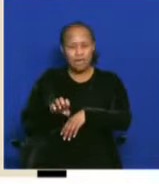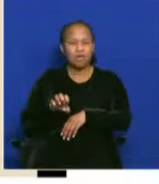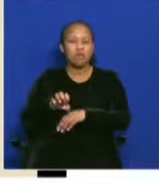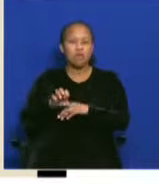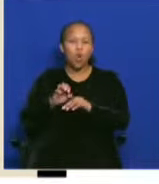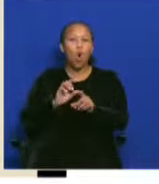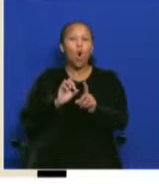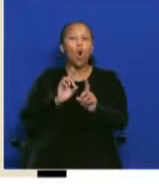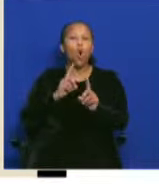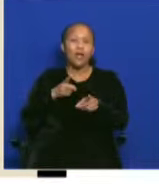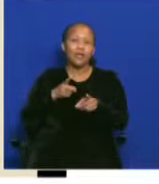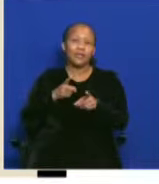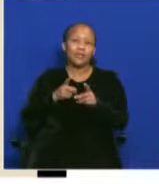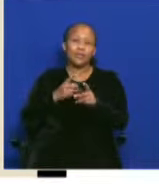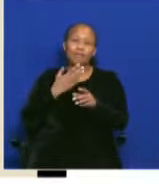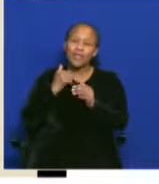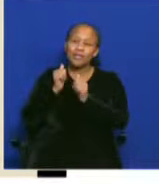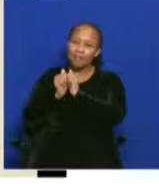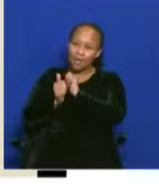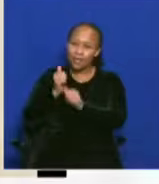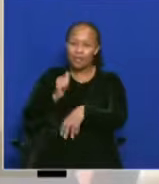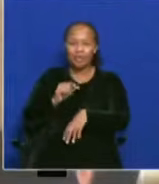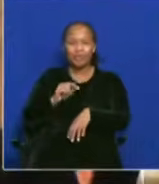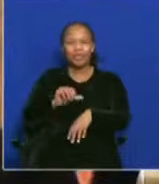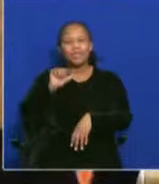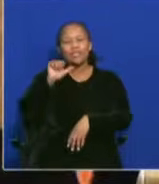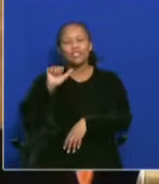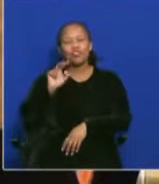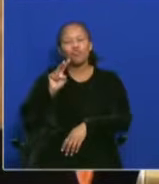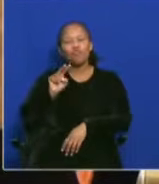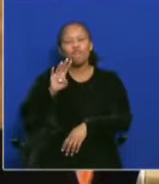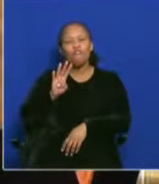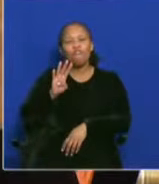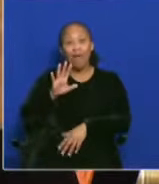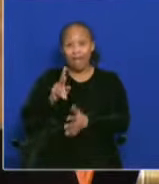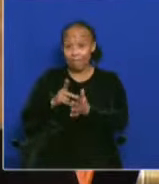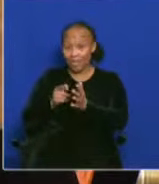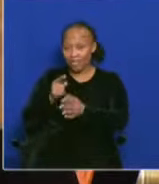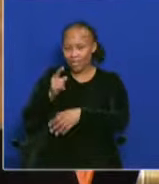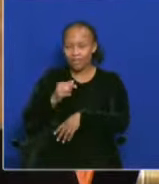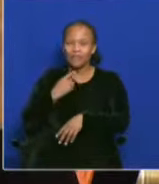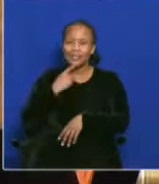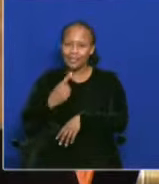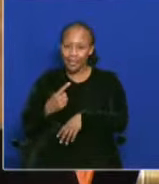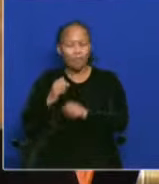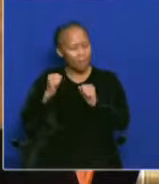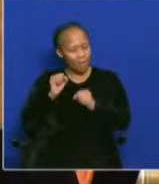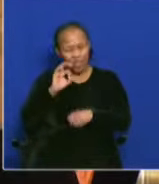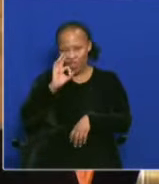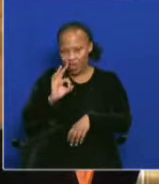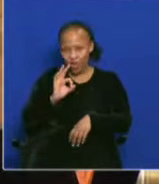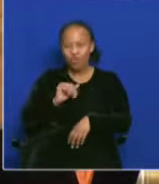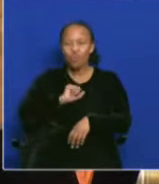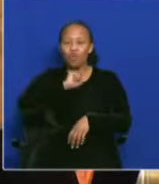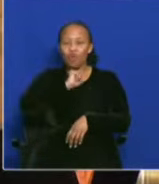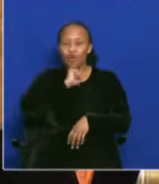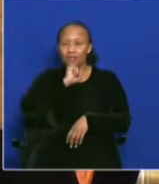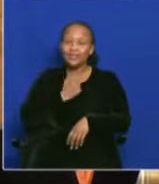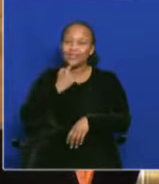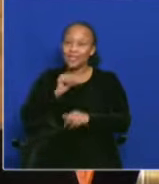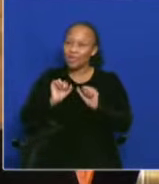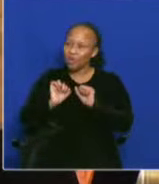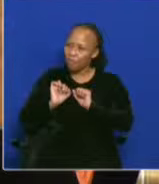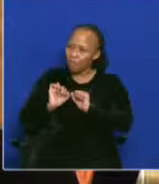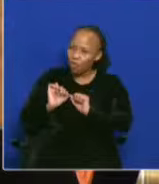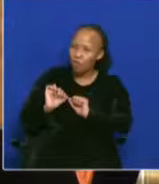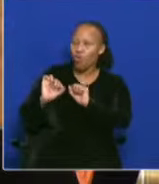And on 6245, again, he says, still on the 3rd of August, "Please push General 1 and